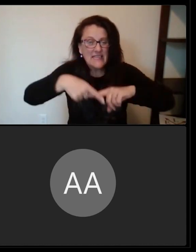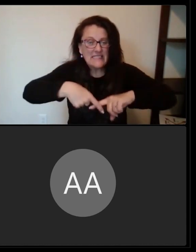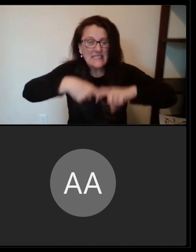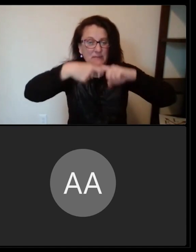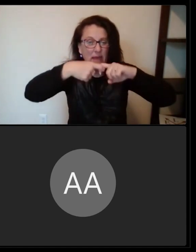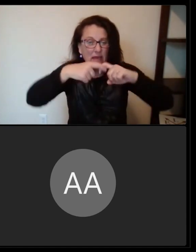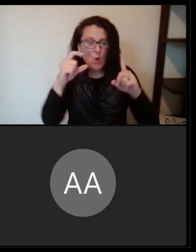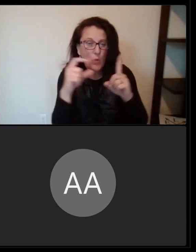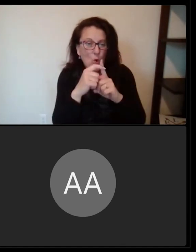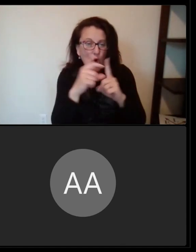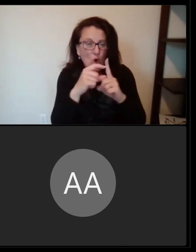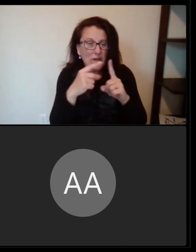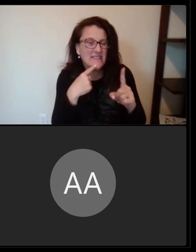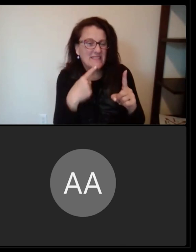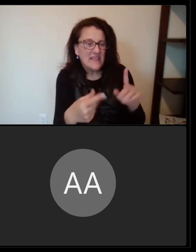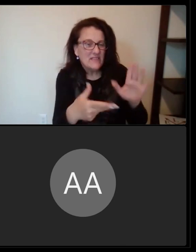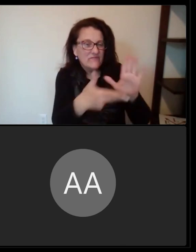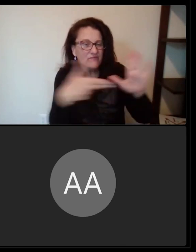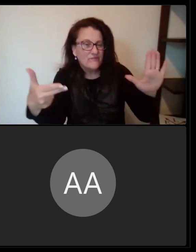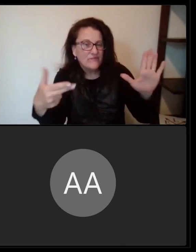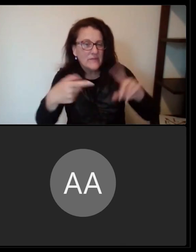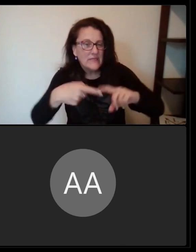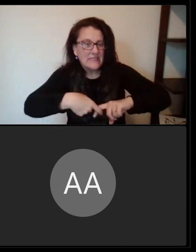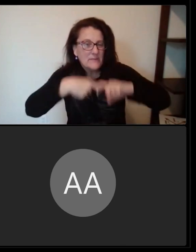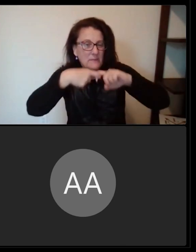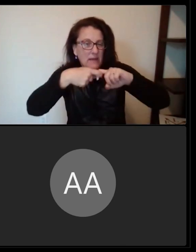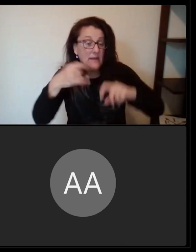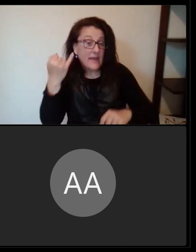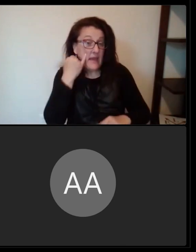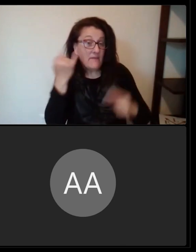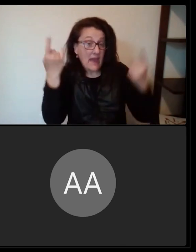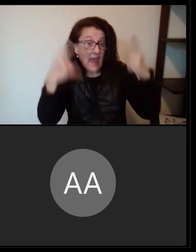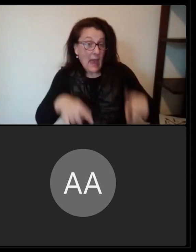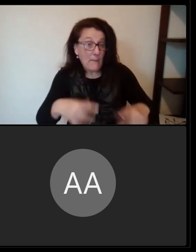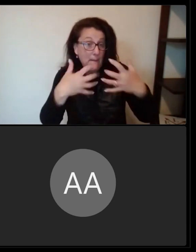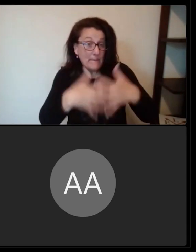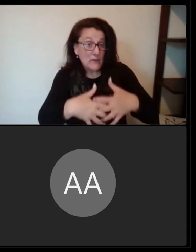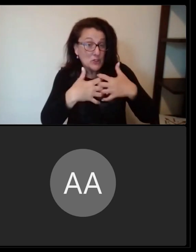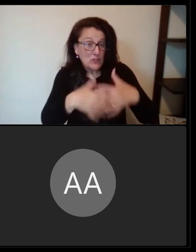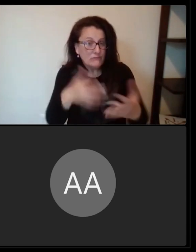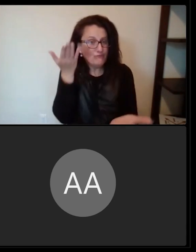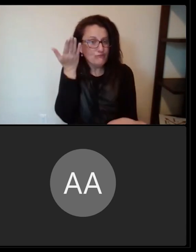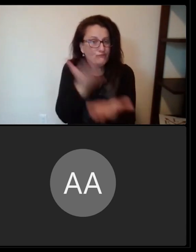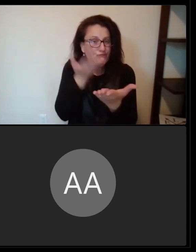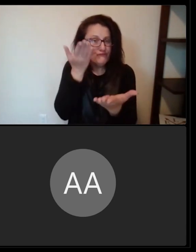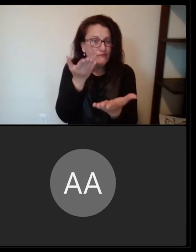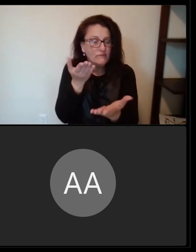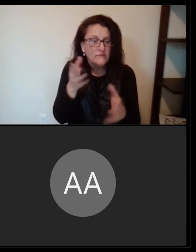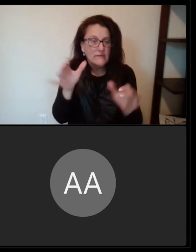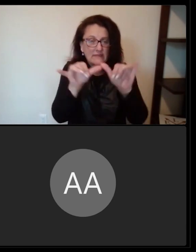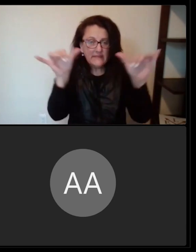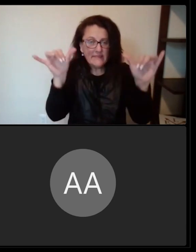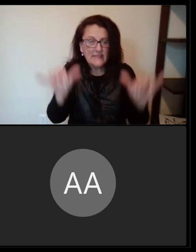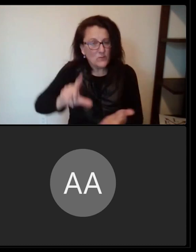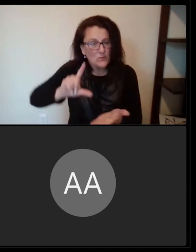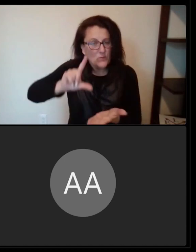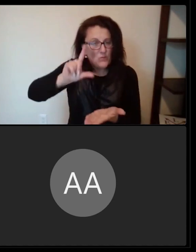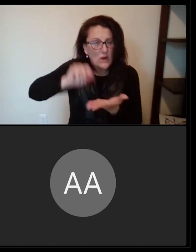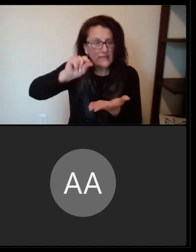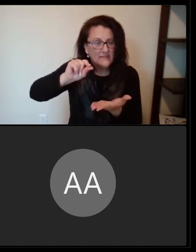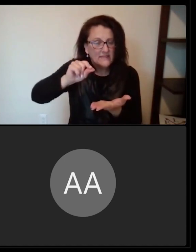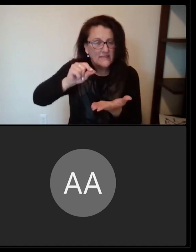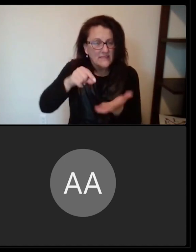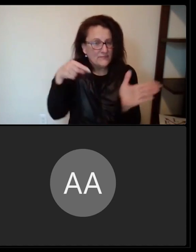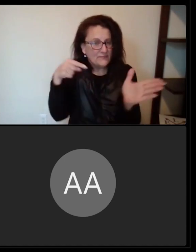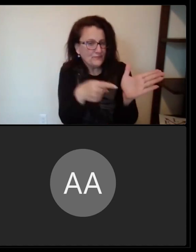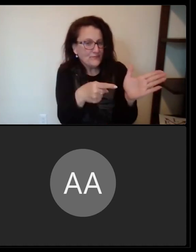printout. So any time that something happens on the machine, your system will print a receipt of that so